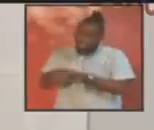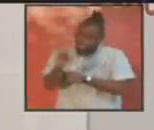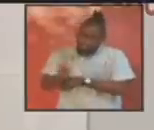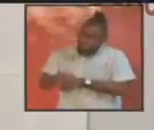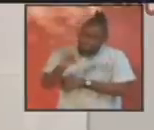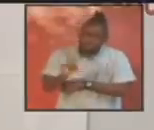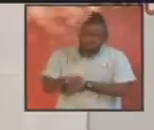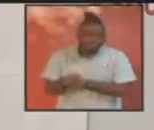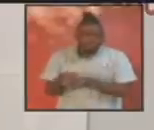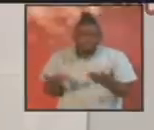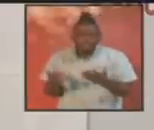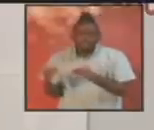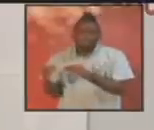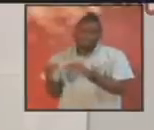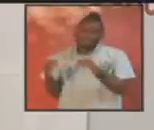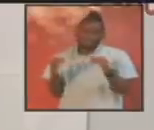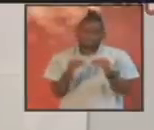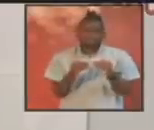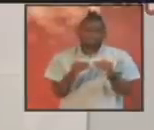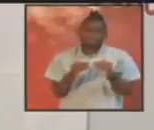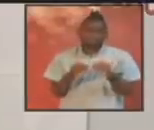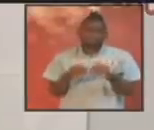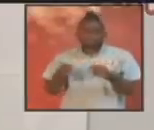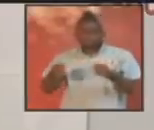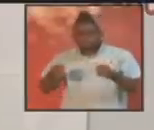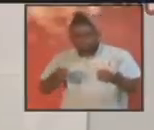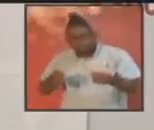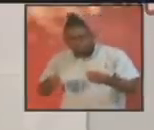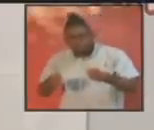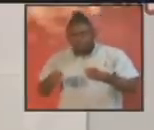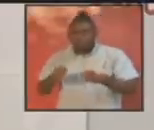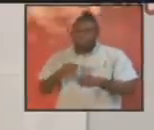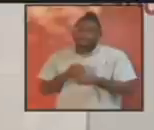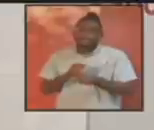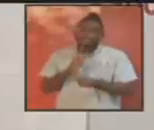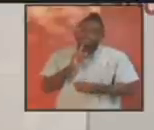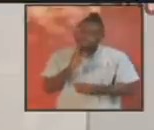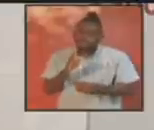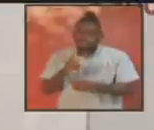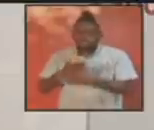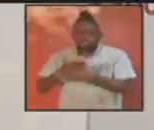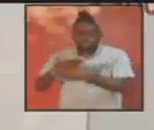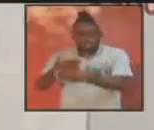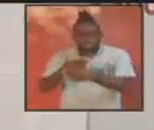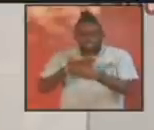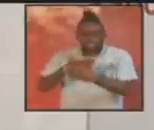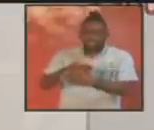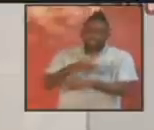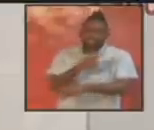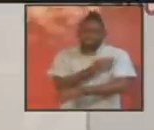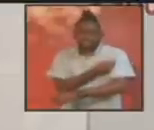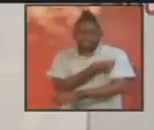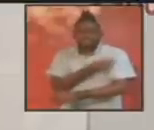resources, in ensuring that more equitable access to COVID-19